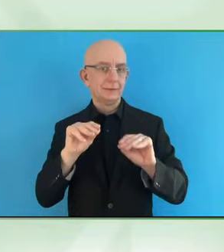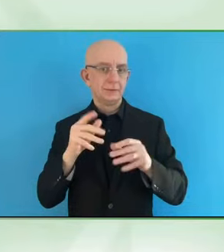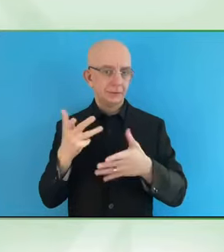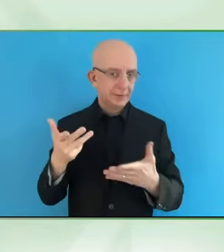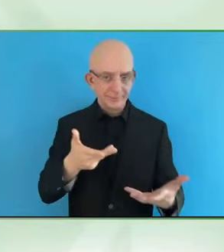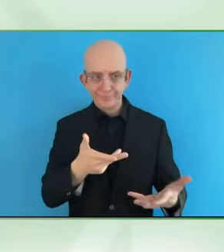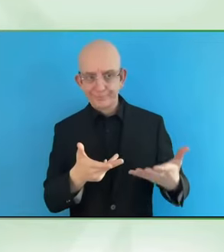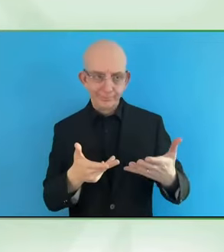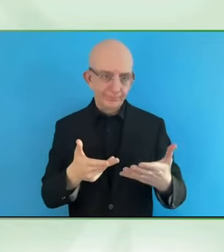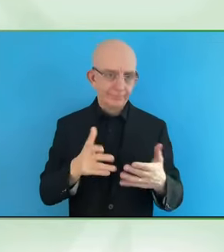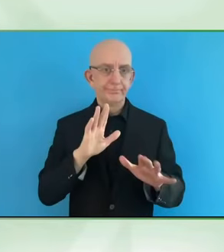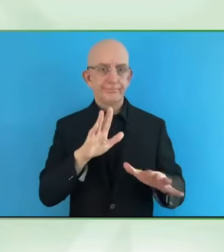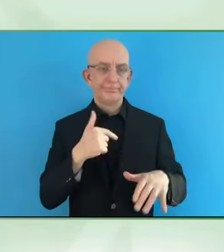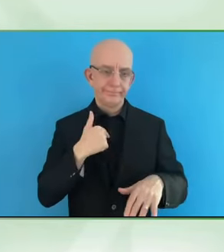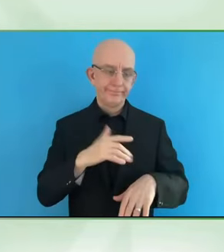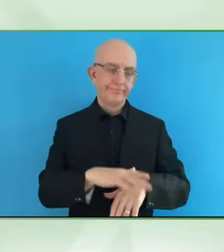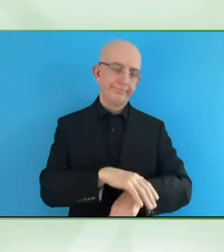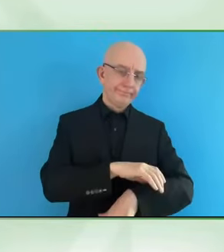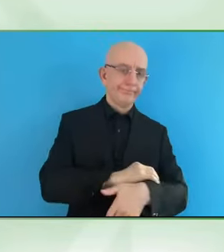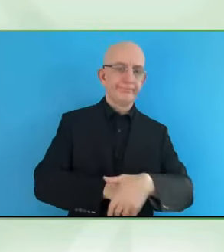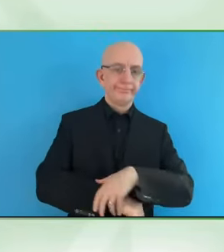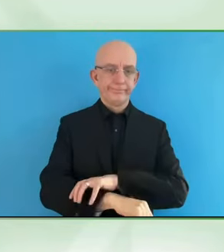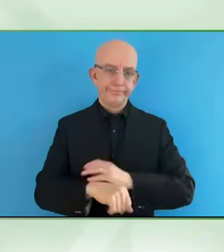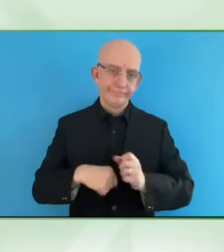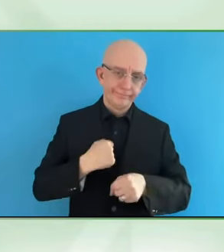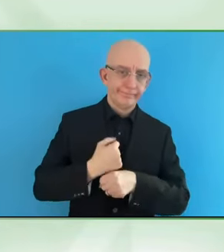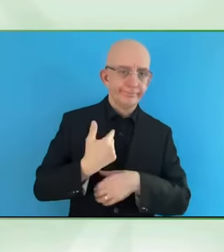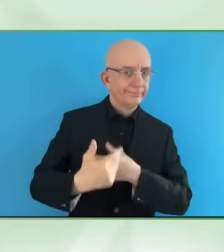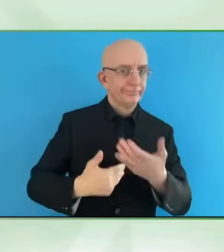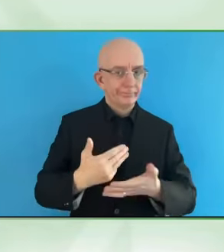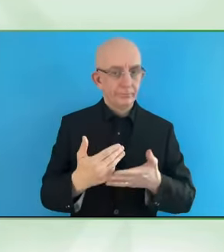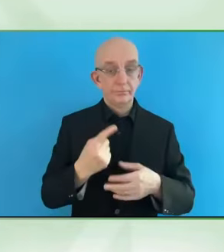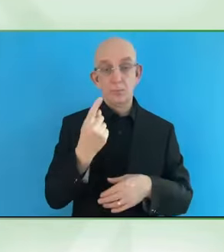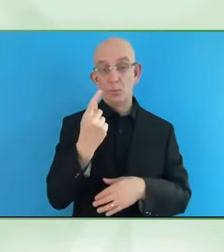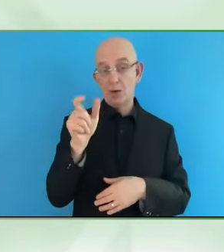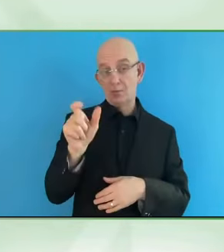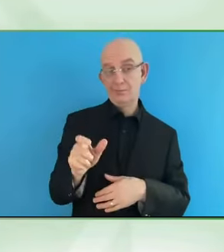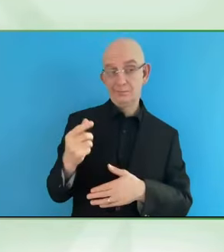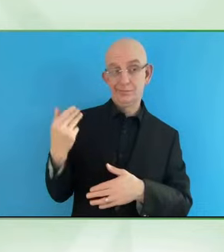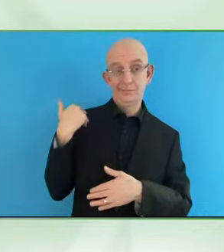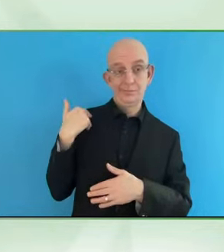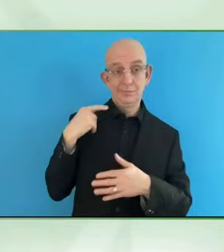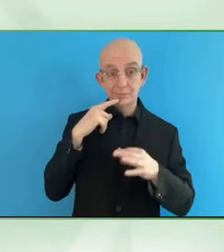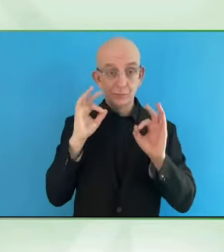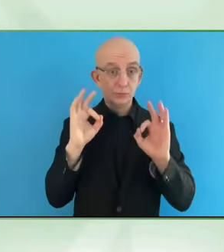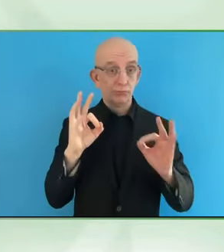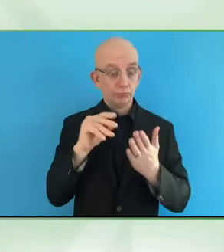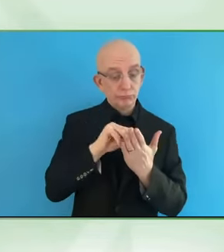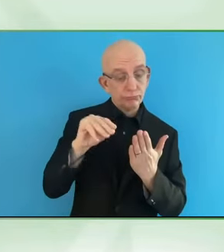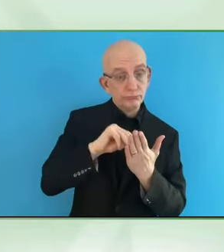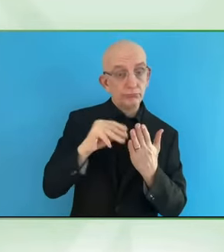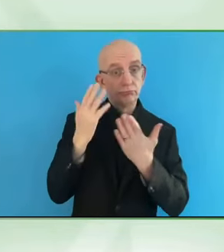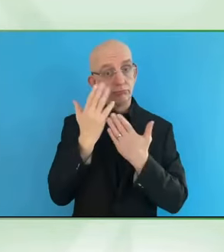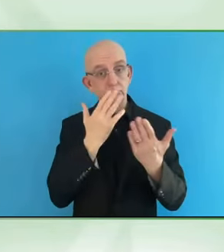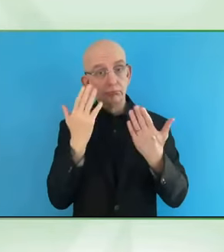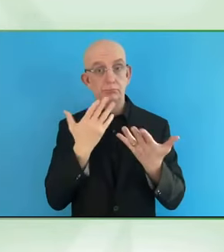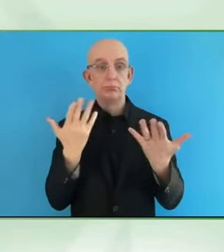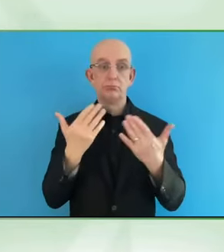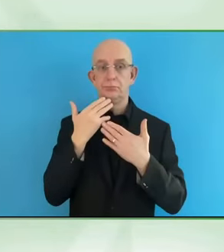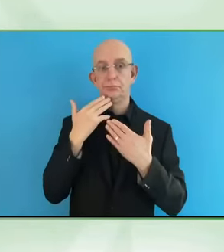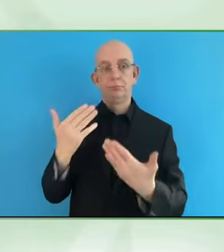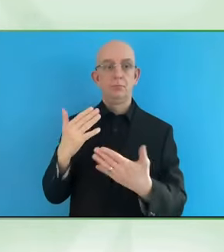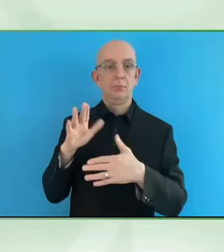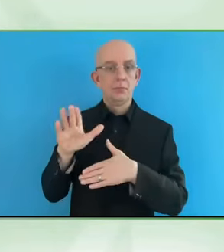IT department of their school and took on the responsibility to arrange several provisions for that student, even though it was not her